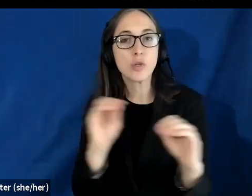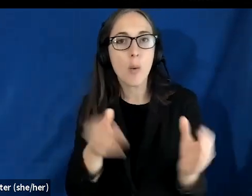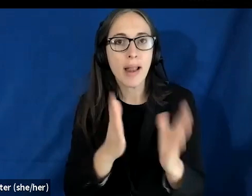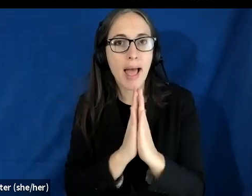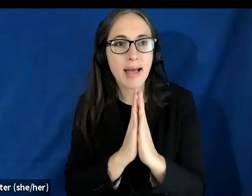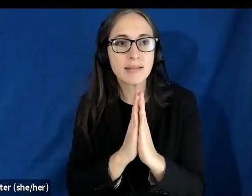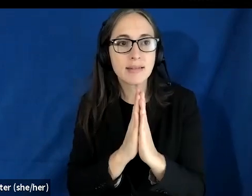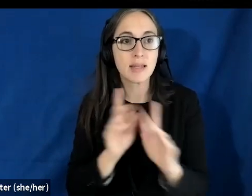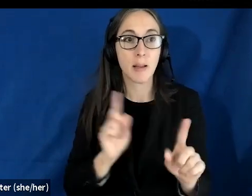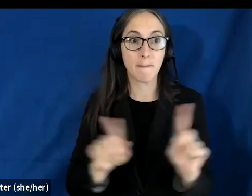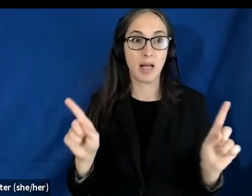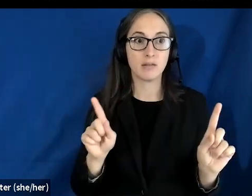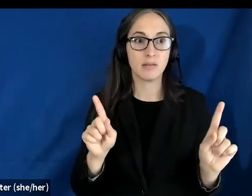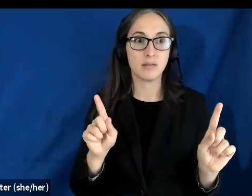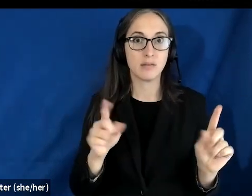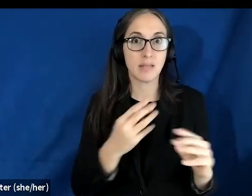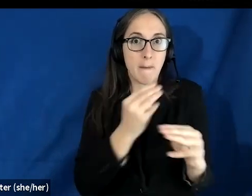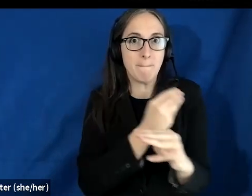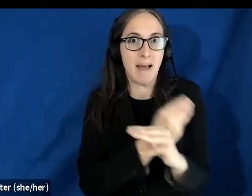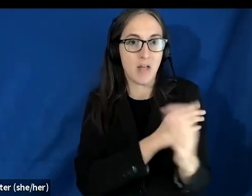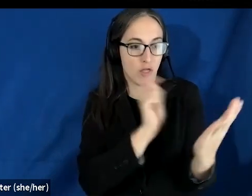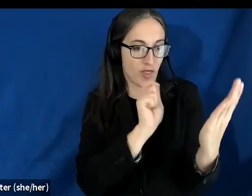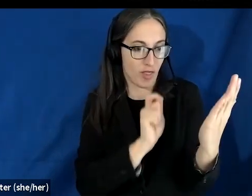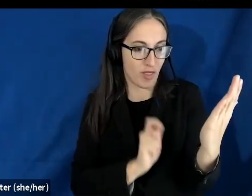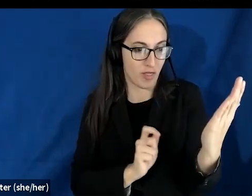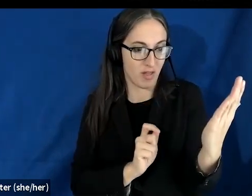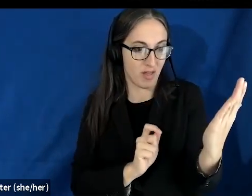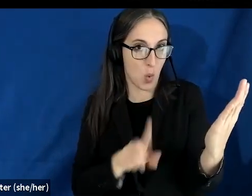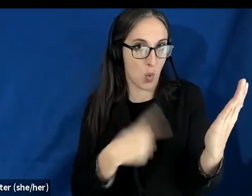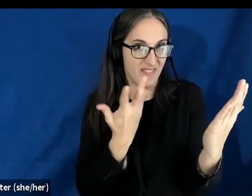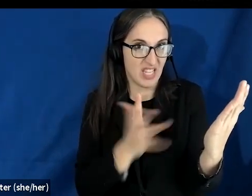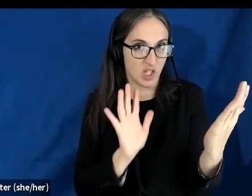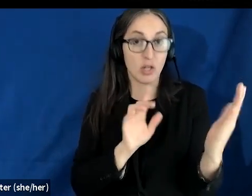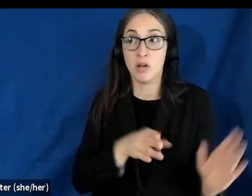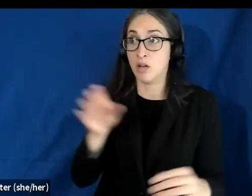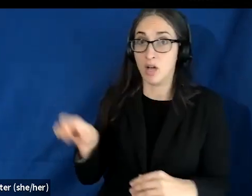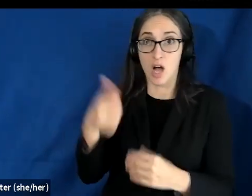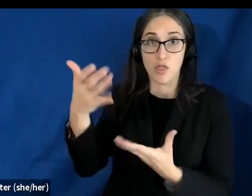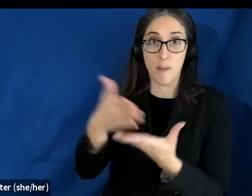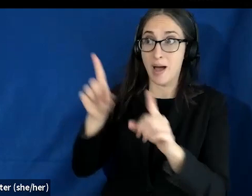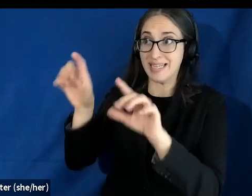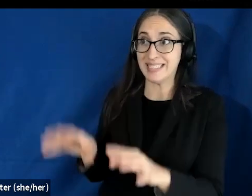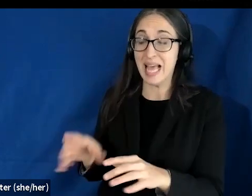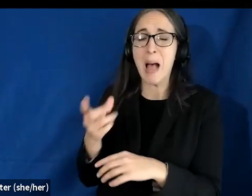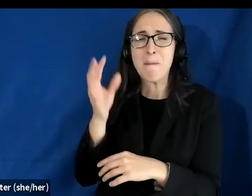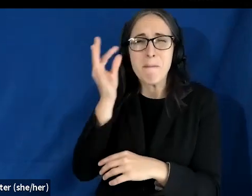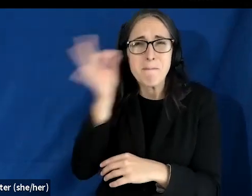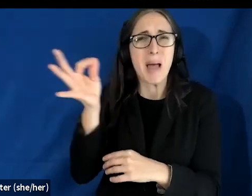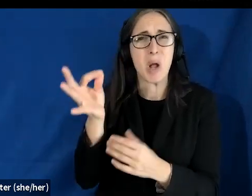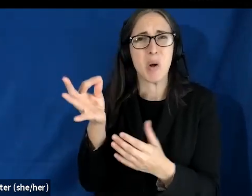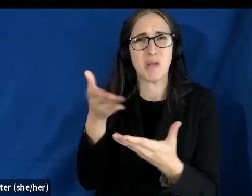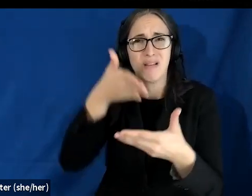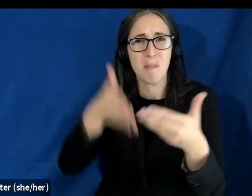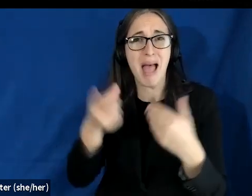math. That's why I scored average. The rest of the exam, I barely touched half of it because I always run out of time. So I already had